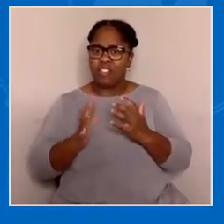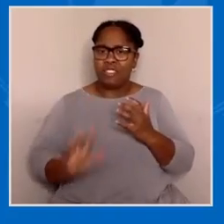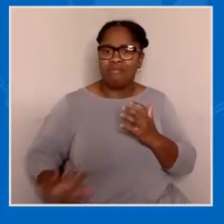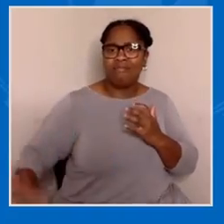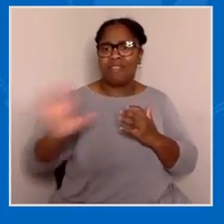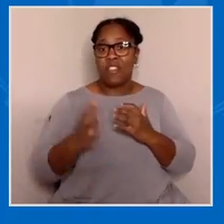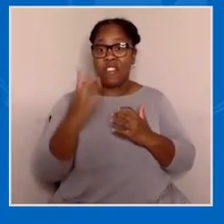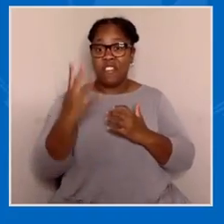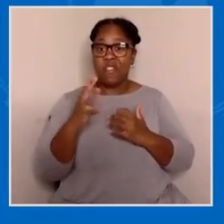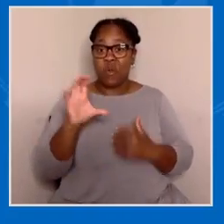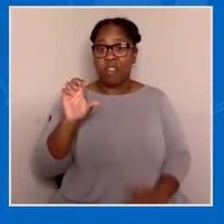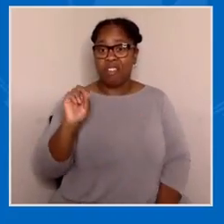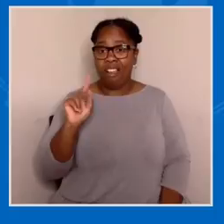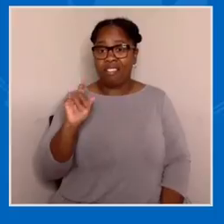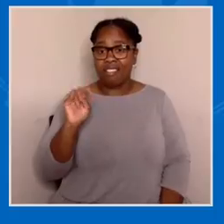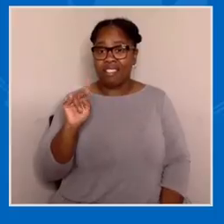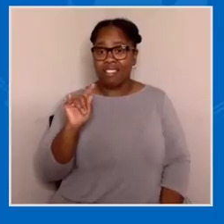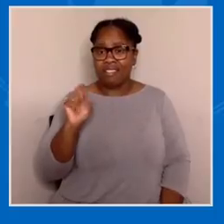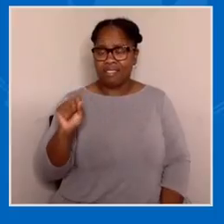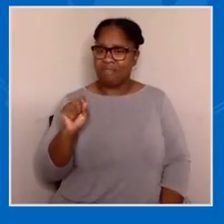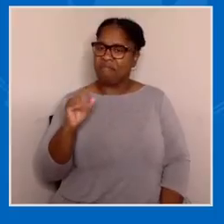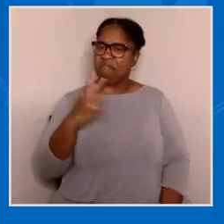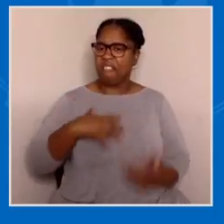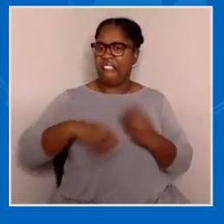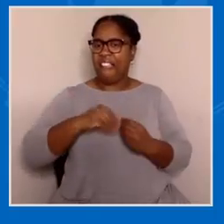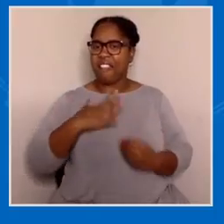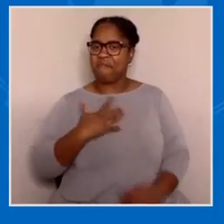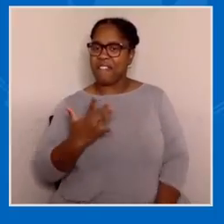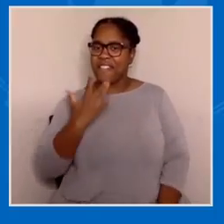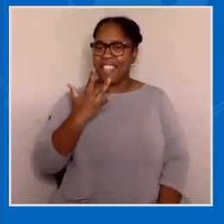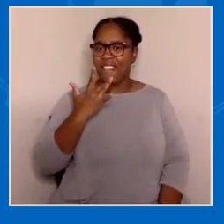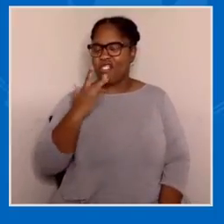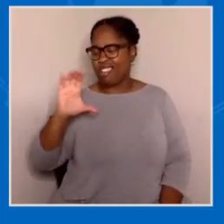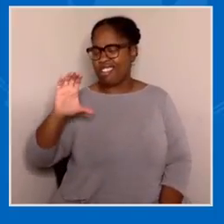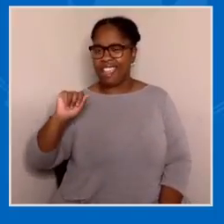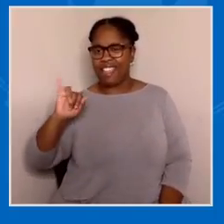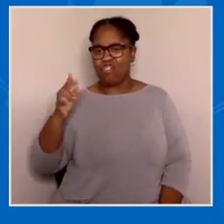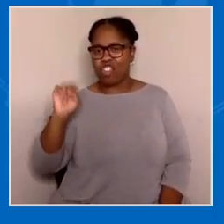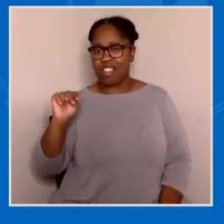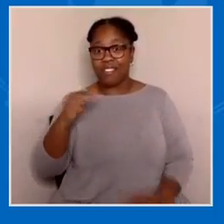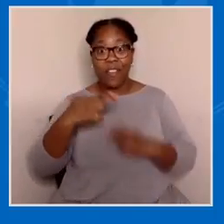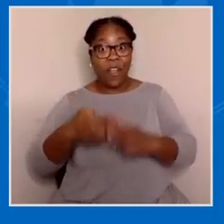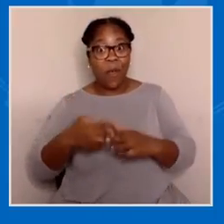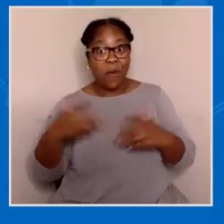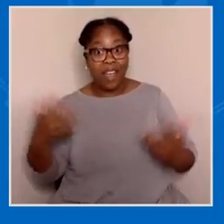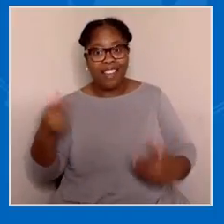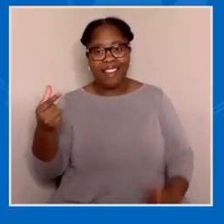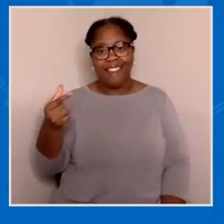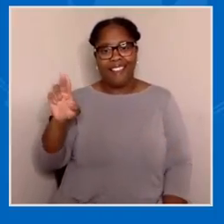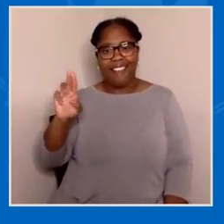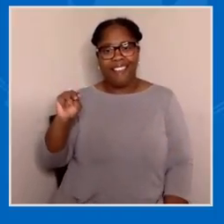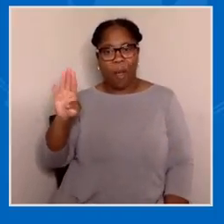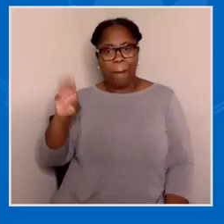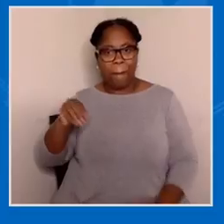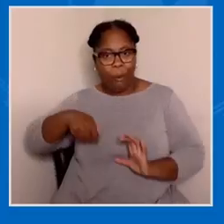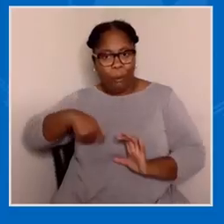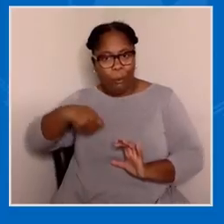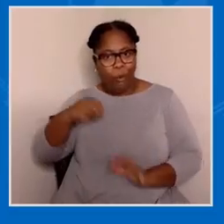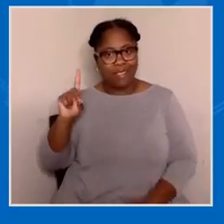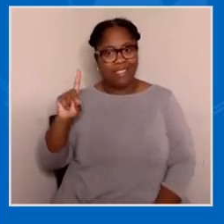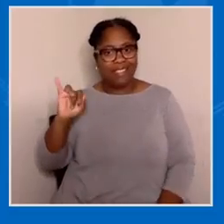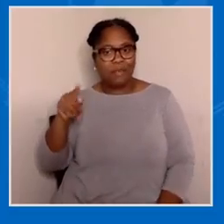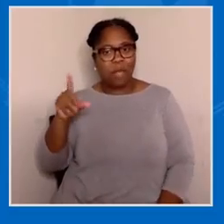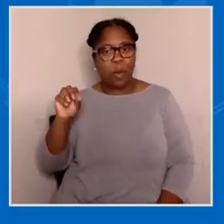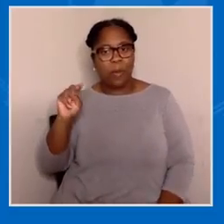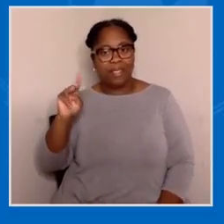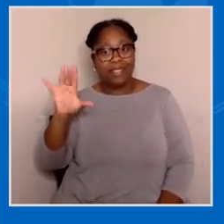it. I called it gumbo diplomacy. Wherever I was posted around the world, I'd invite people